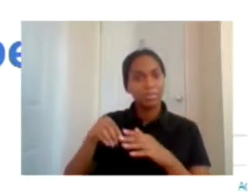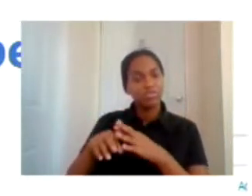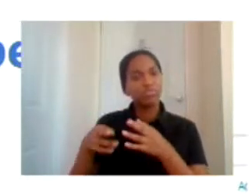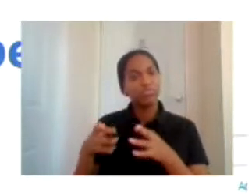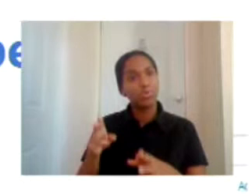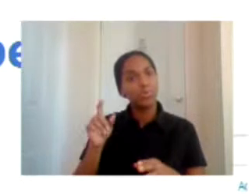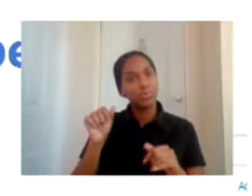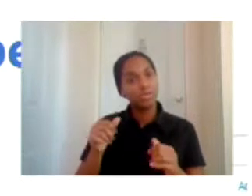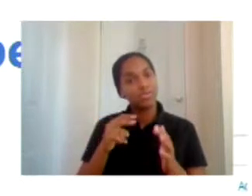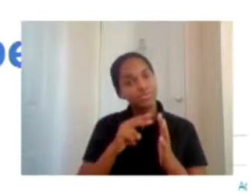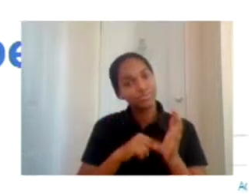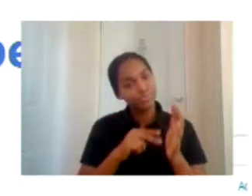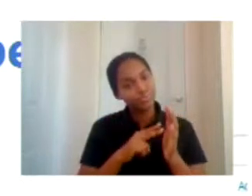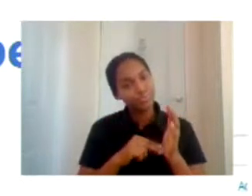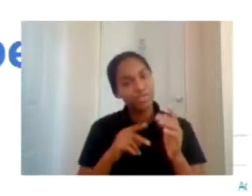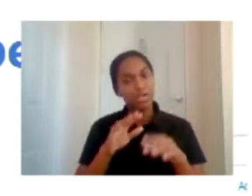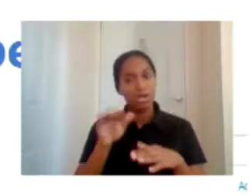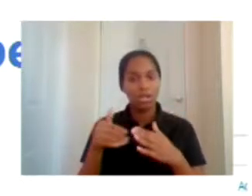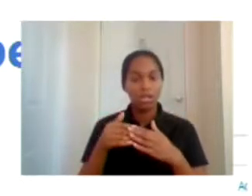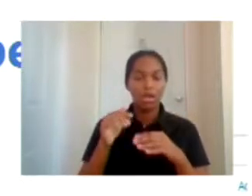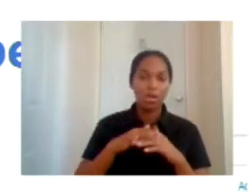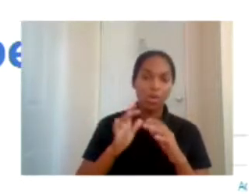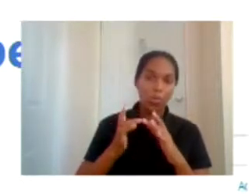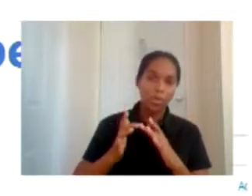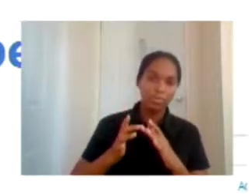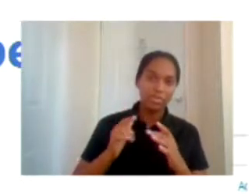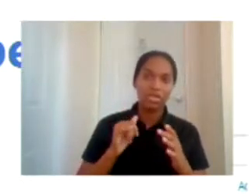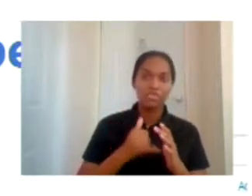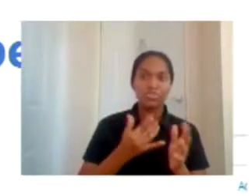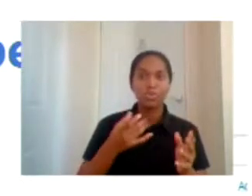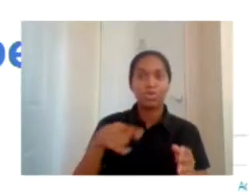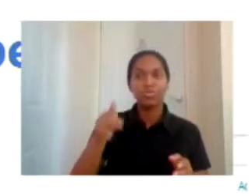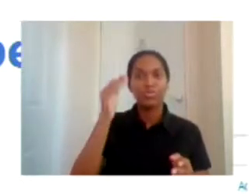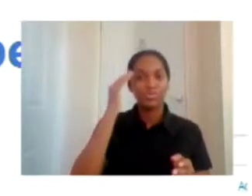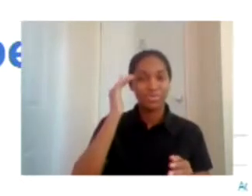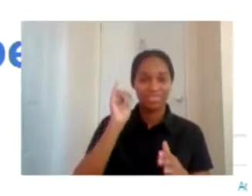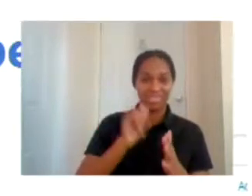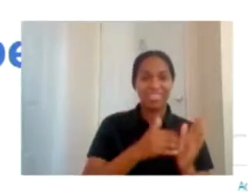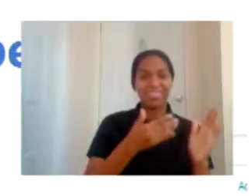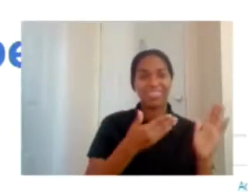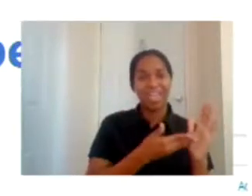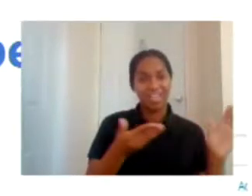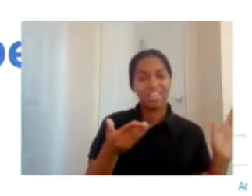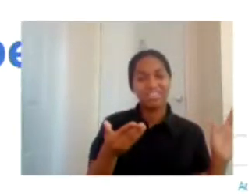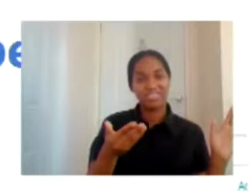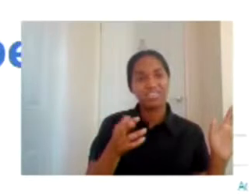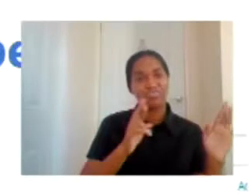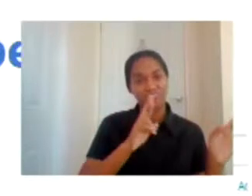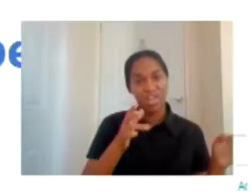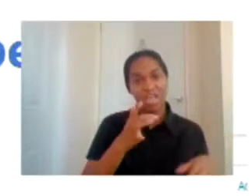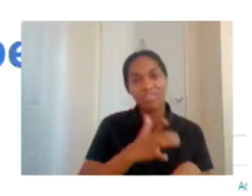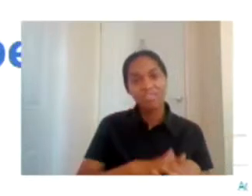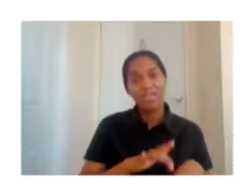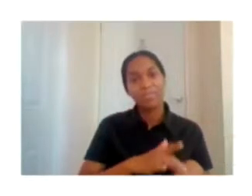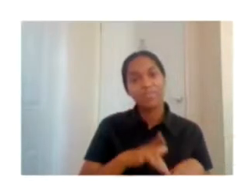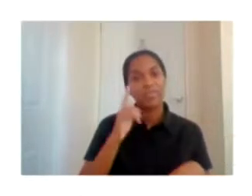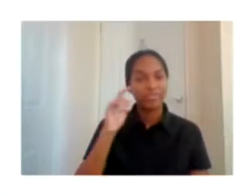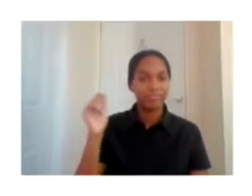can read all about it on our website. I just want you to know it's there and it's readily available to